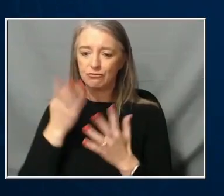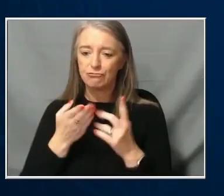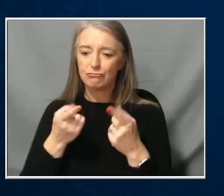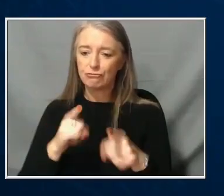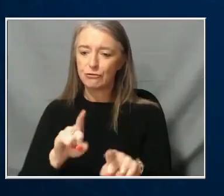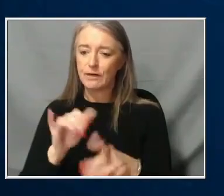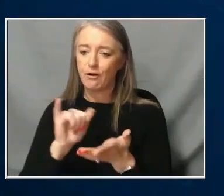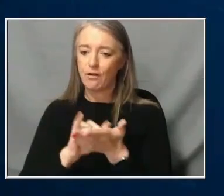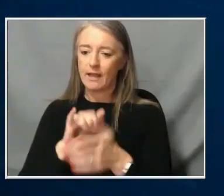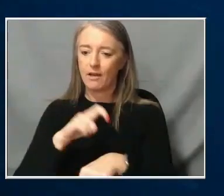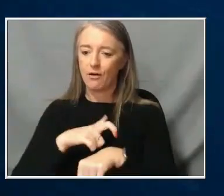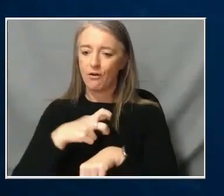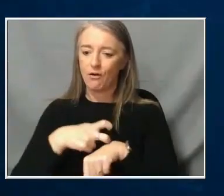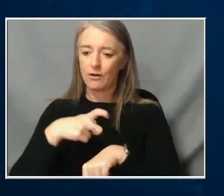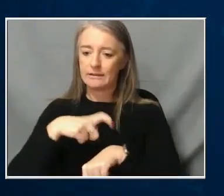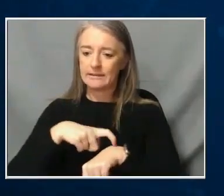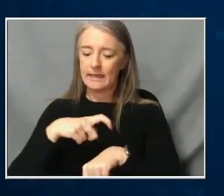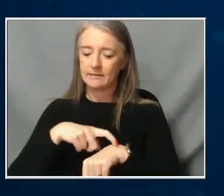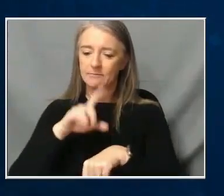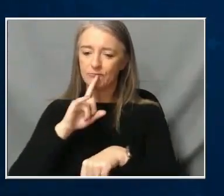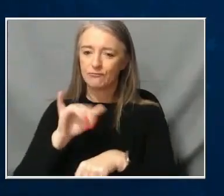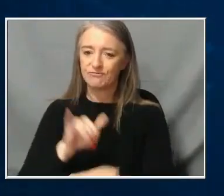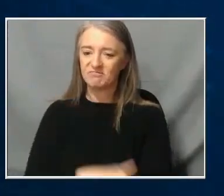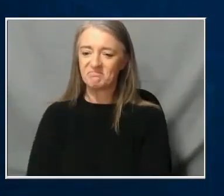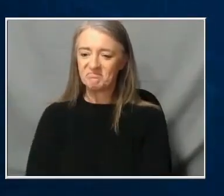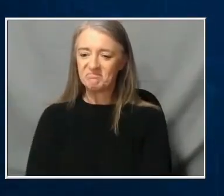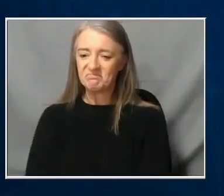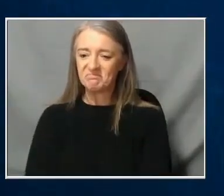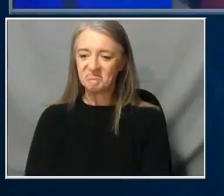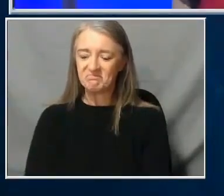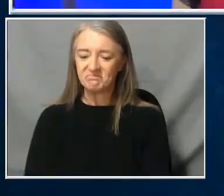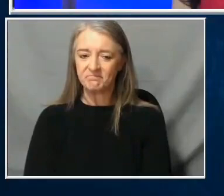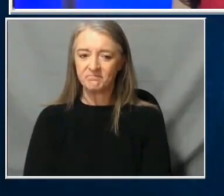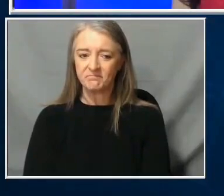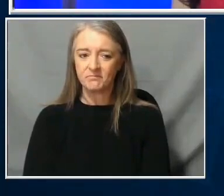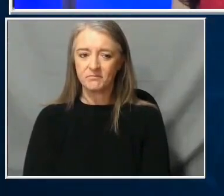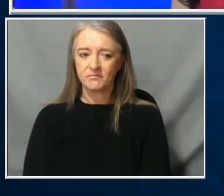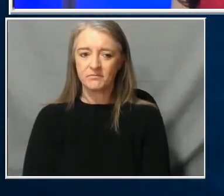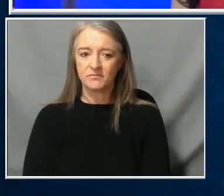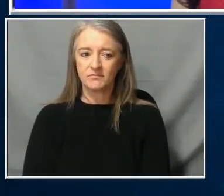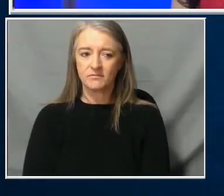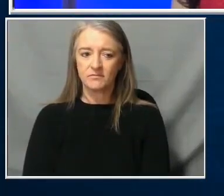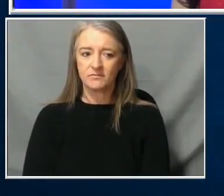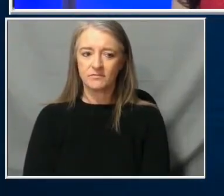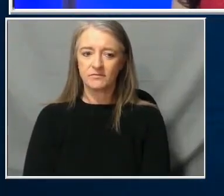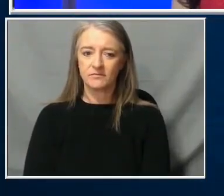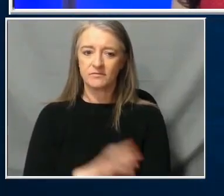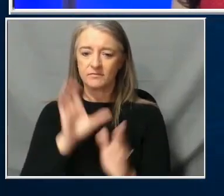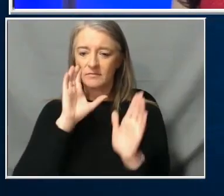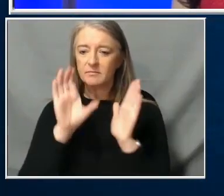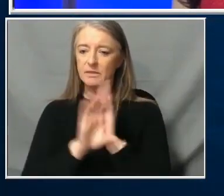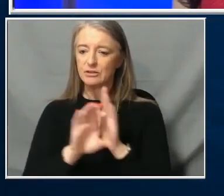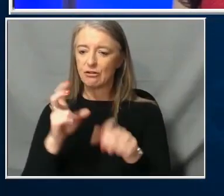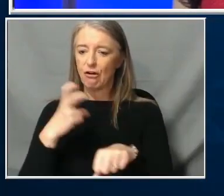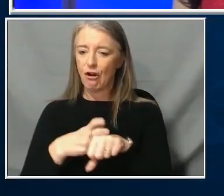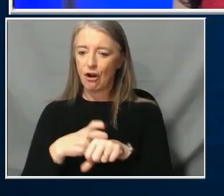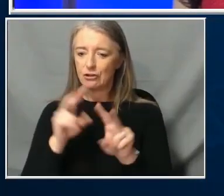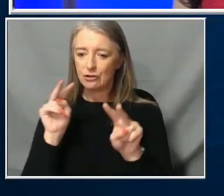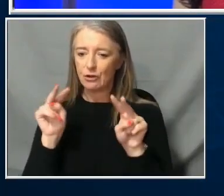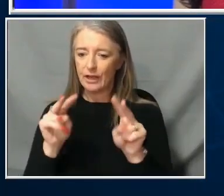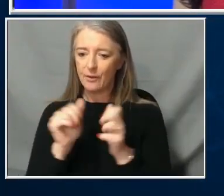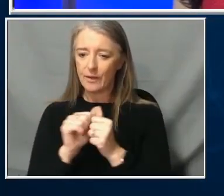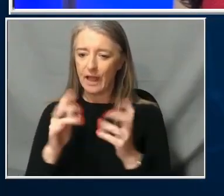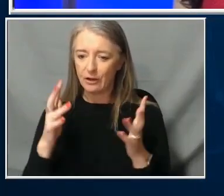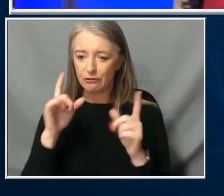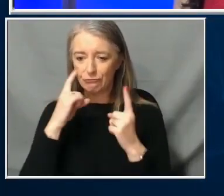for them. And yeah. These pictures are hard for any of us to look at without crying. I can't imagine what that